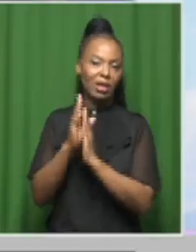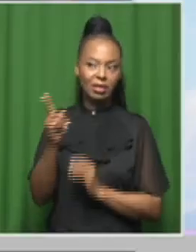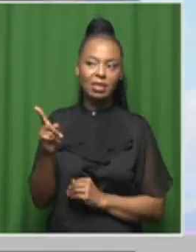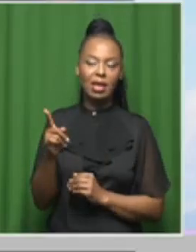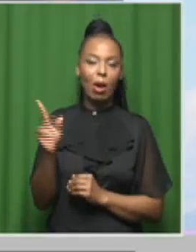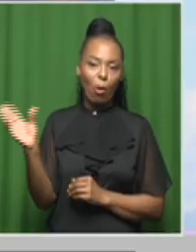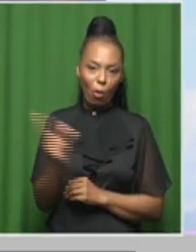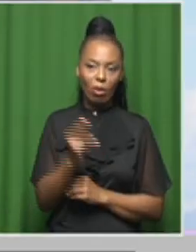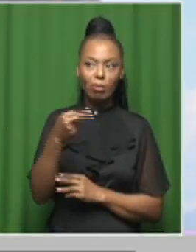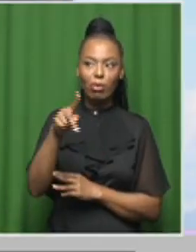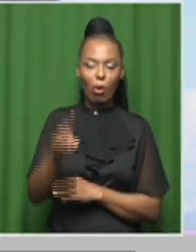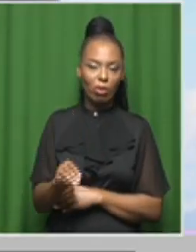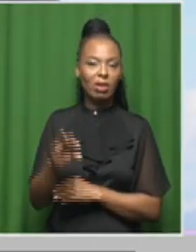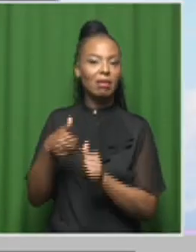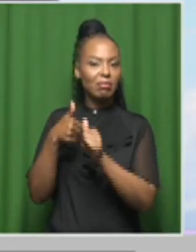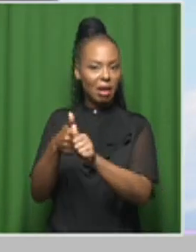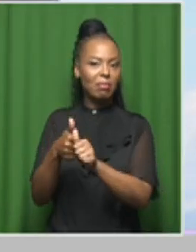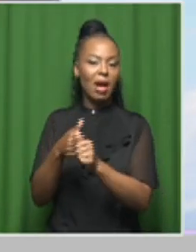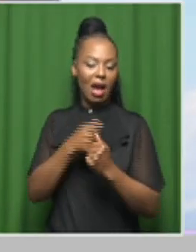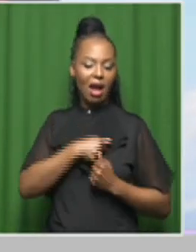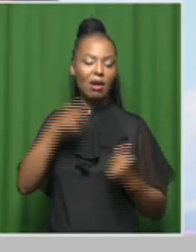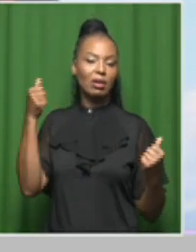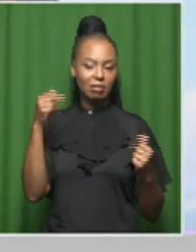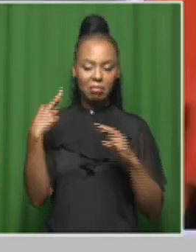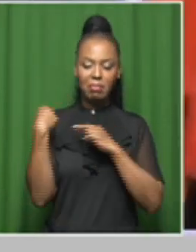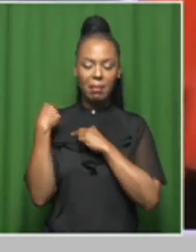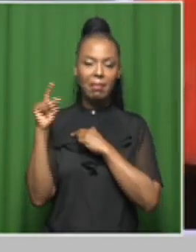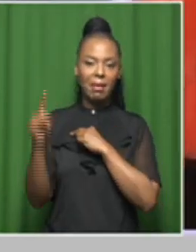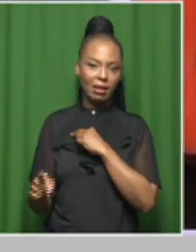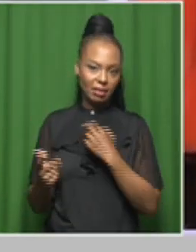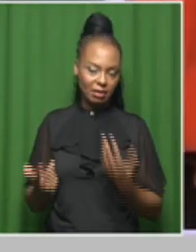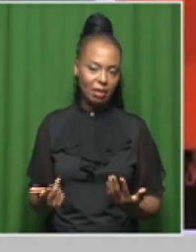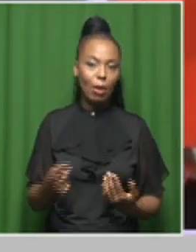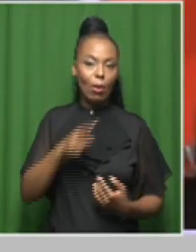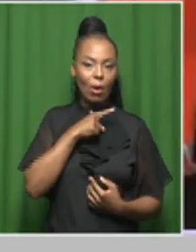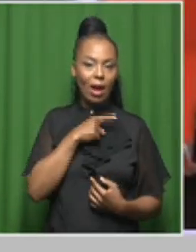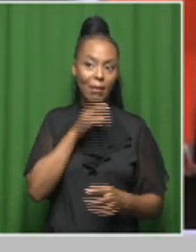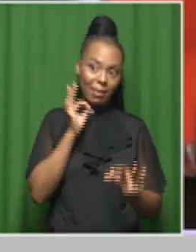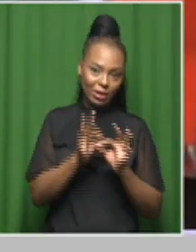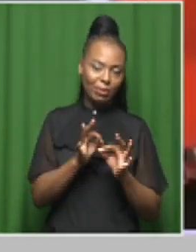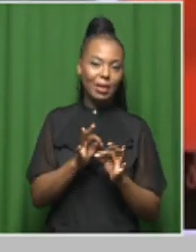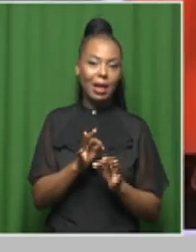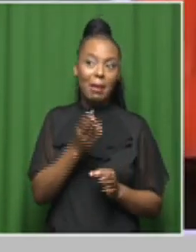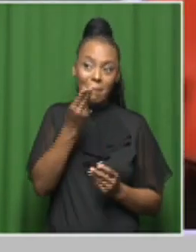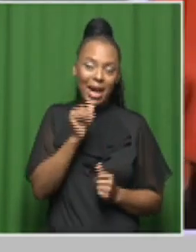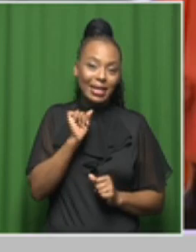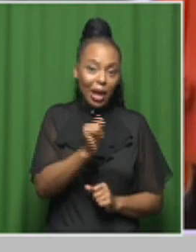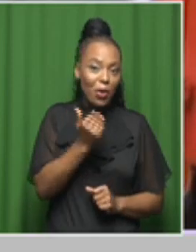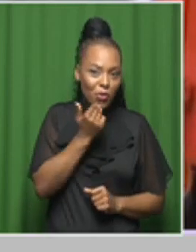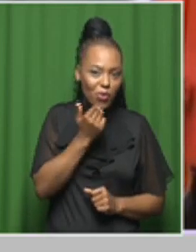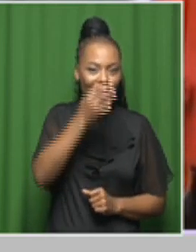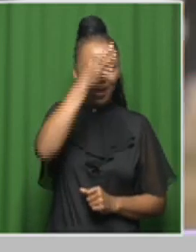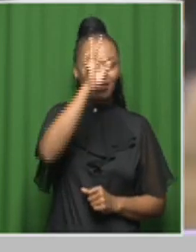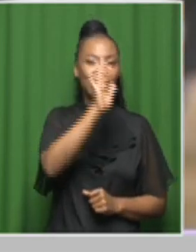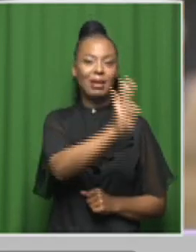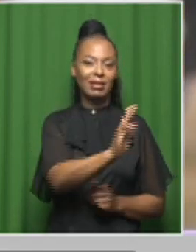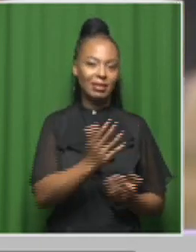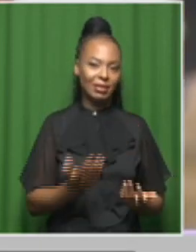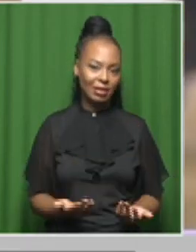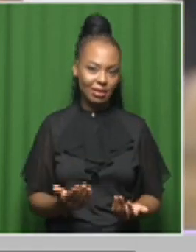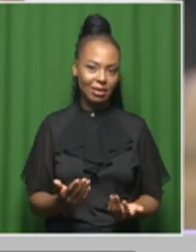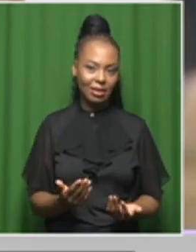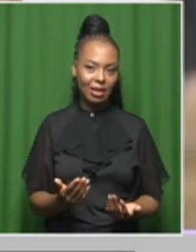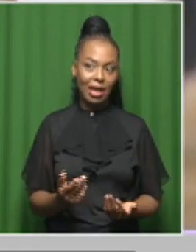and transparency in those NPOs, particularly because this is public money. It's public funds that the NPOs